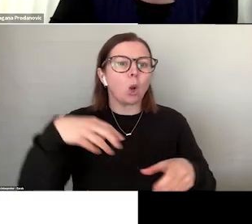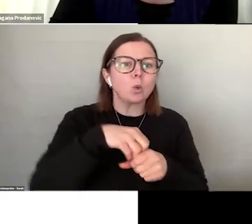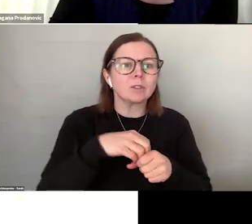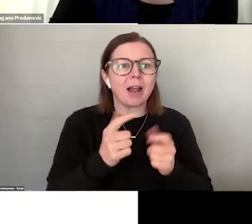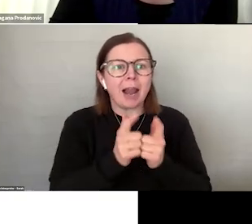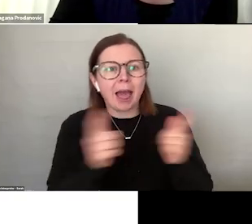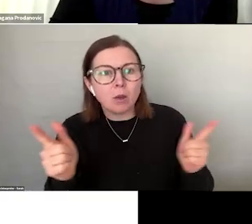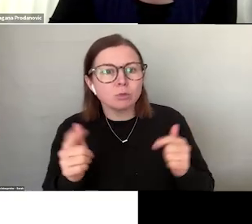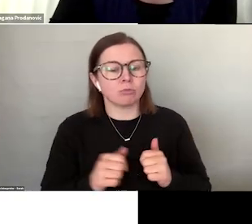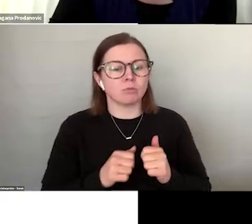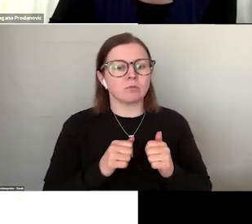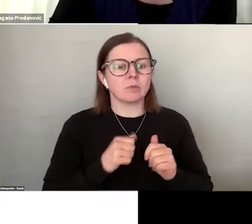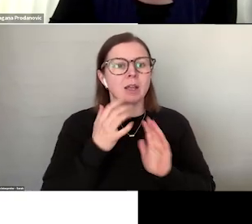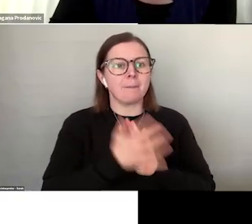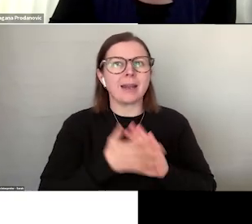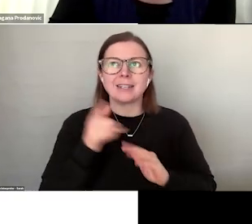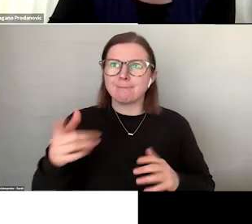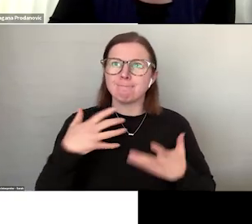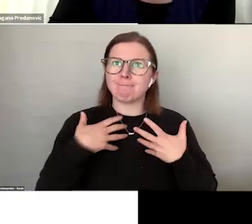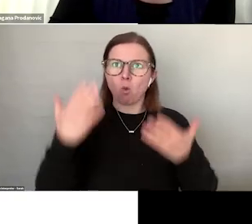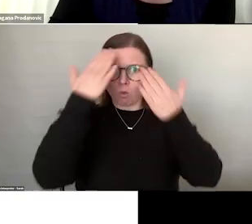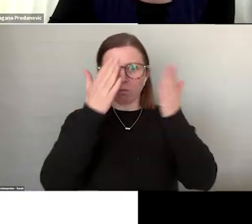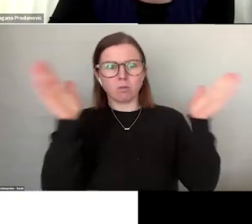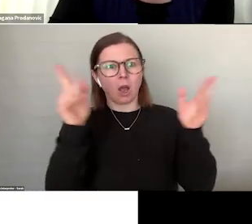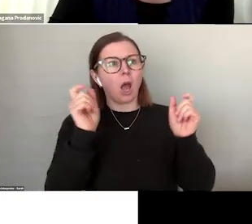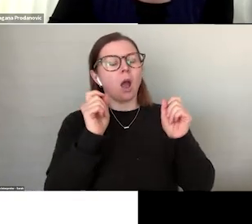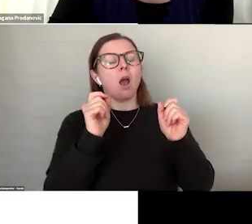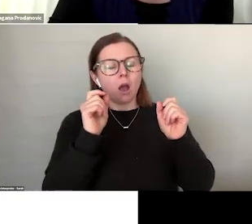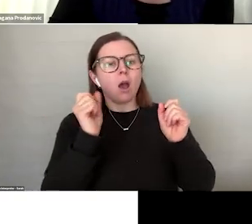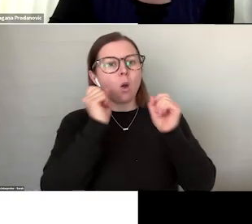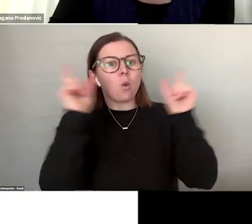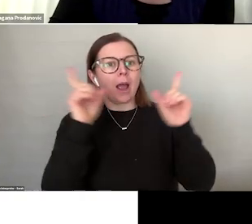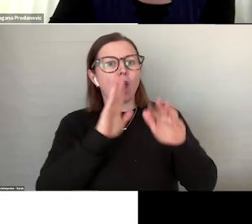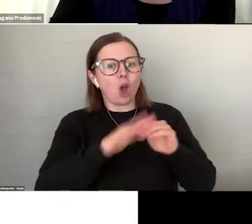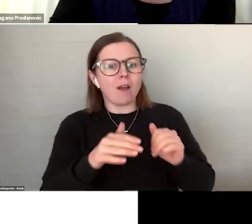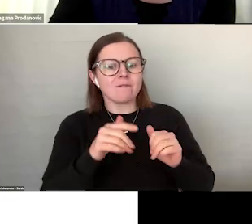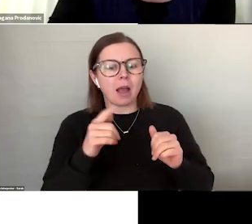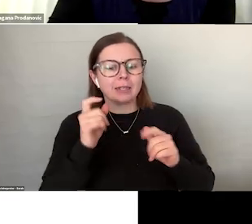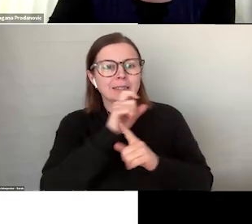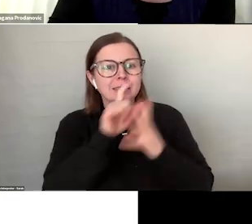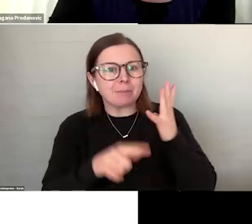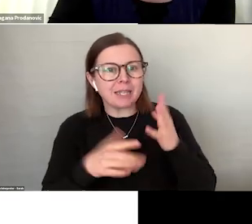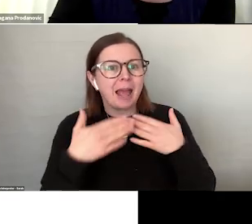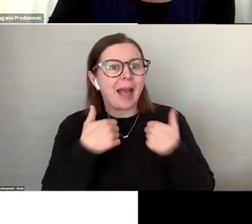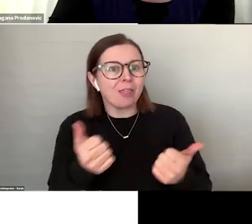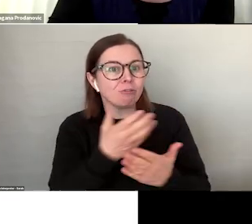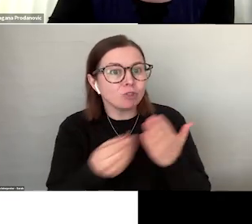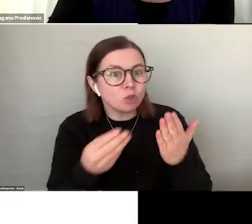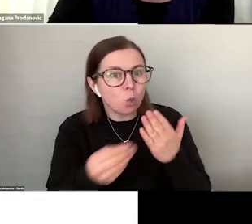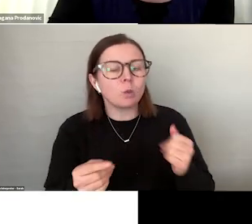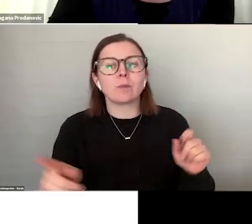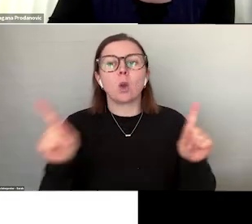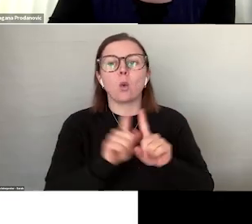were they were more aware and better able to use intellectual disability health resources. They also